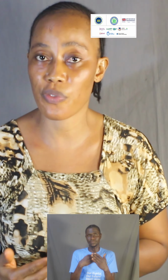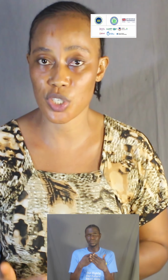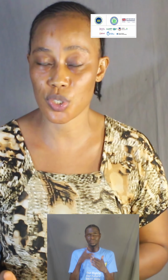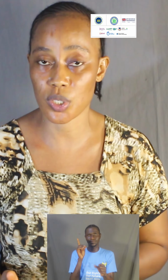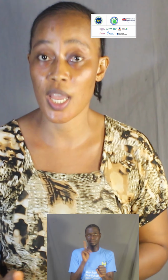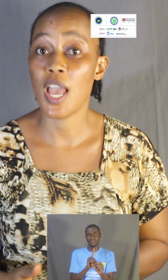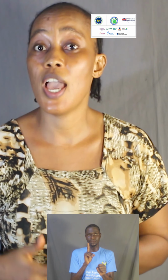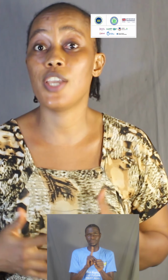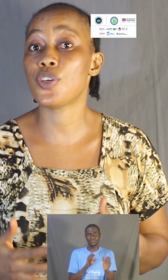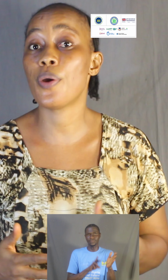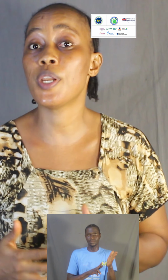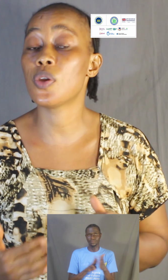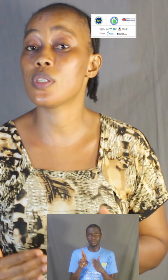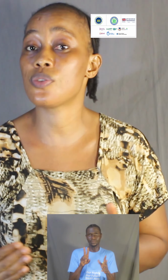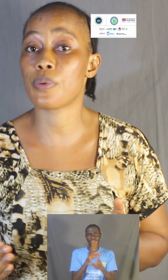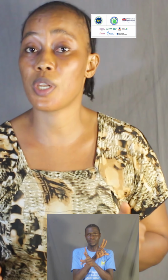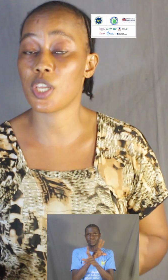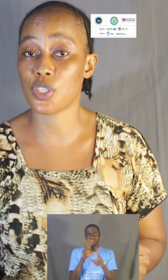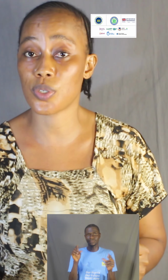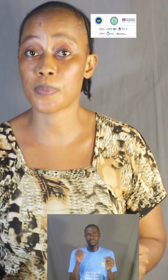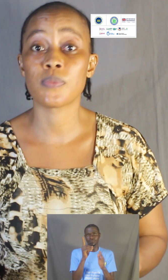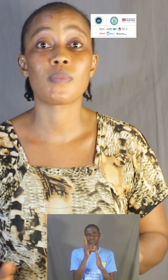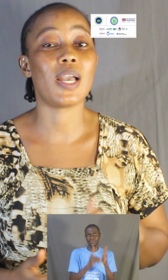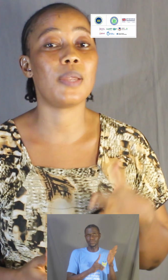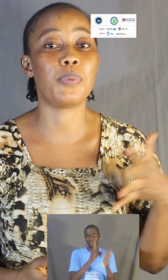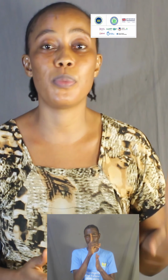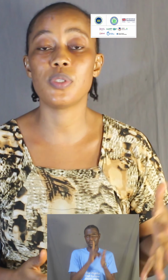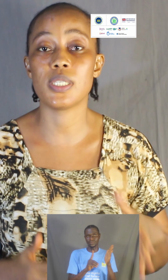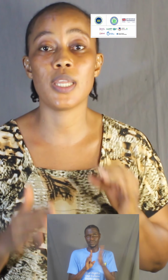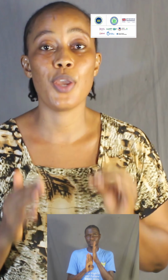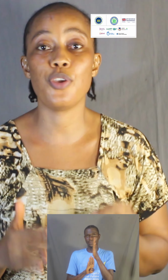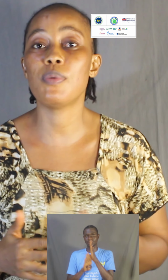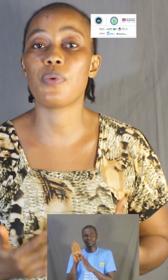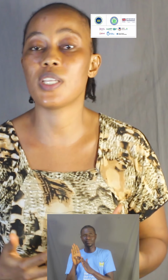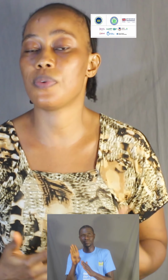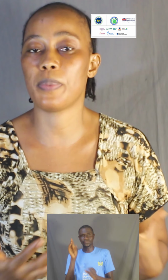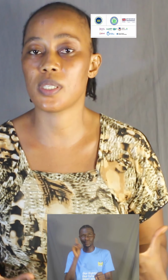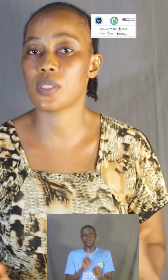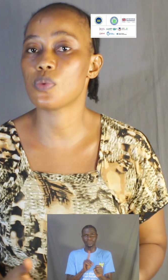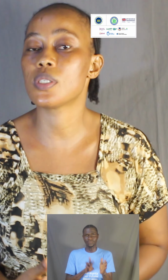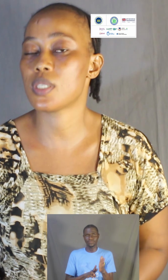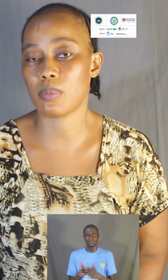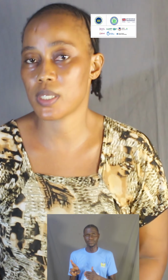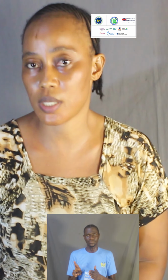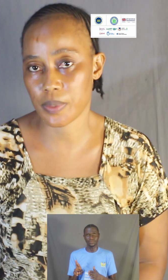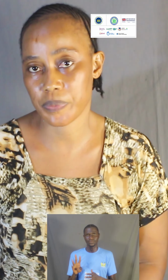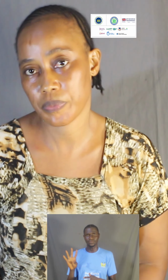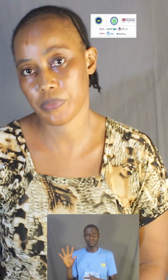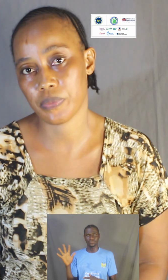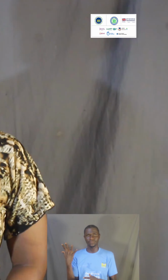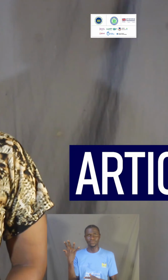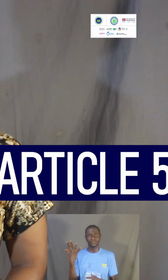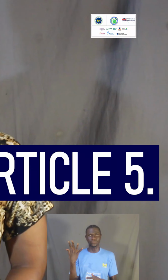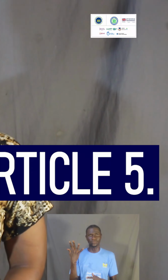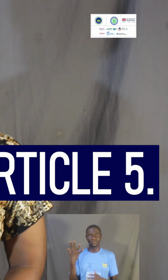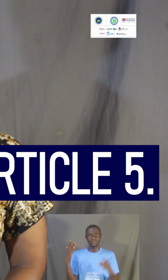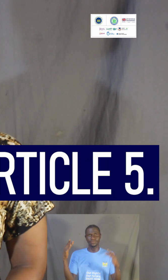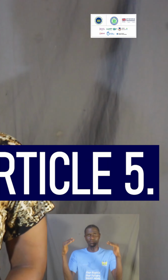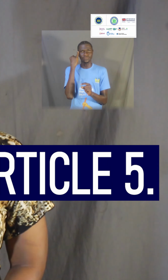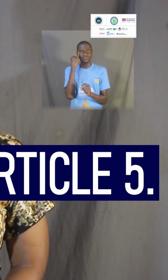in the Convention, ensuring non-discrimination and promoting human rights for persons with disability.